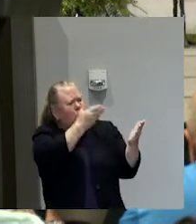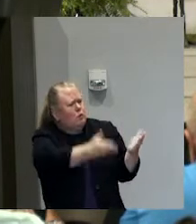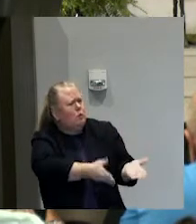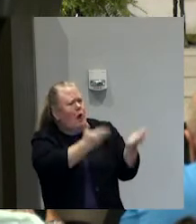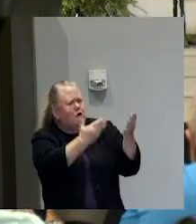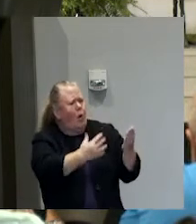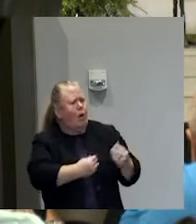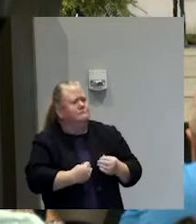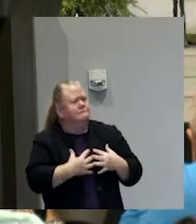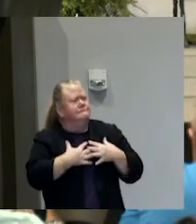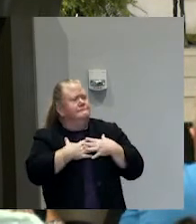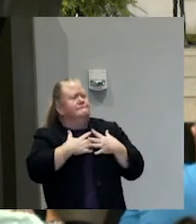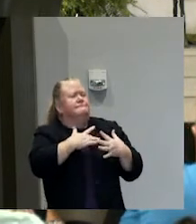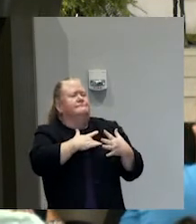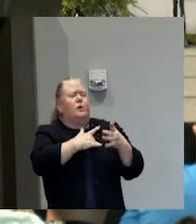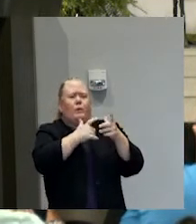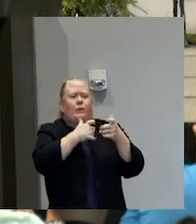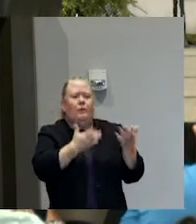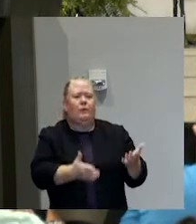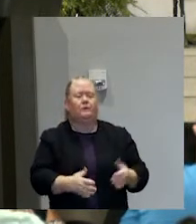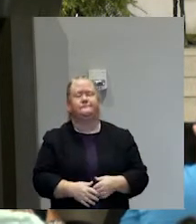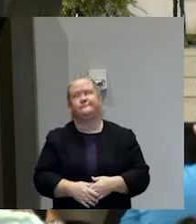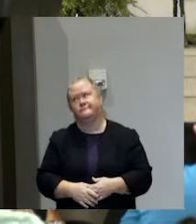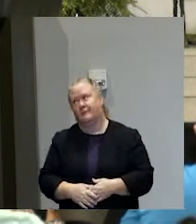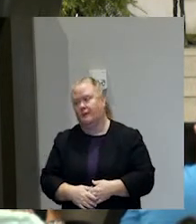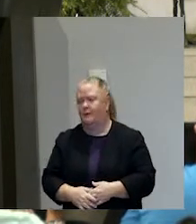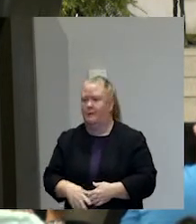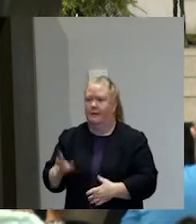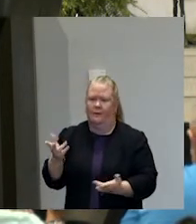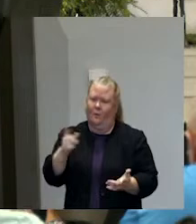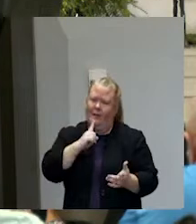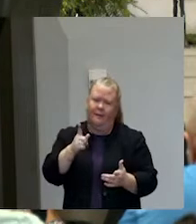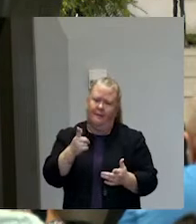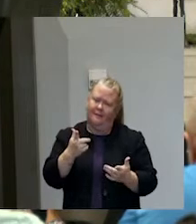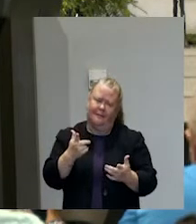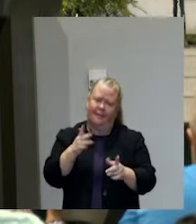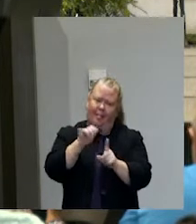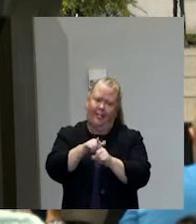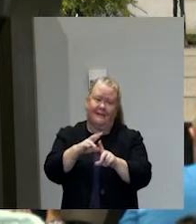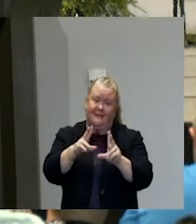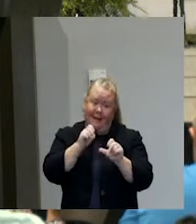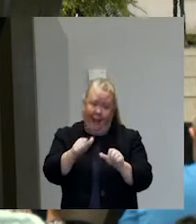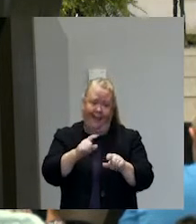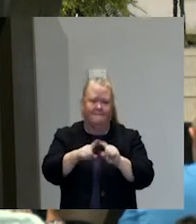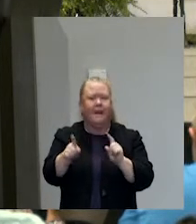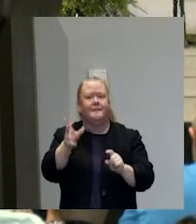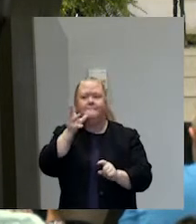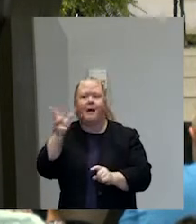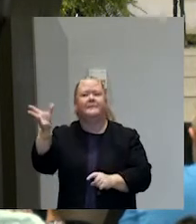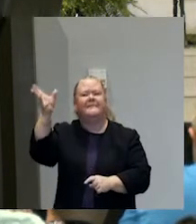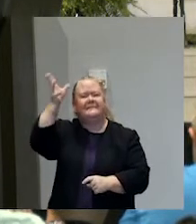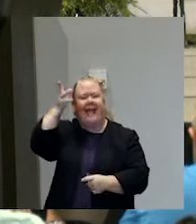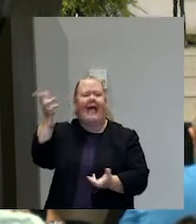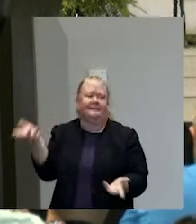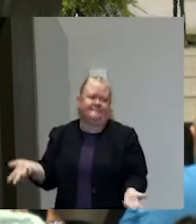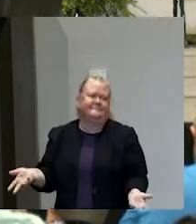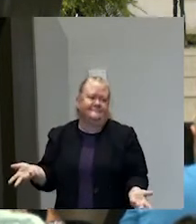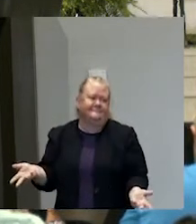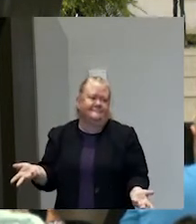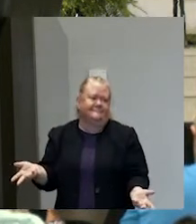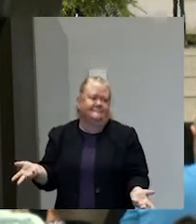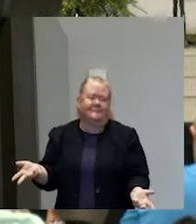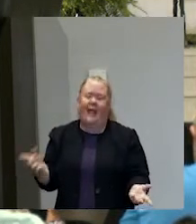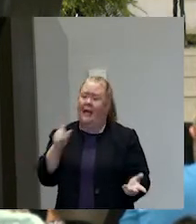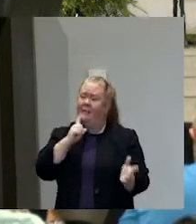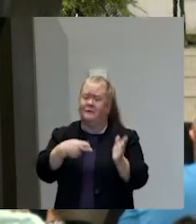inspirations? This is cliche, but my mom and dad. I think that's as cliche an answer as it is, but I think there's a lot of